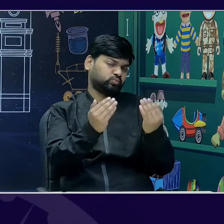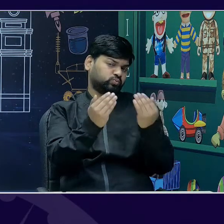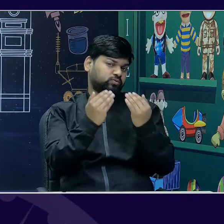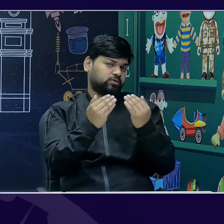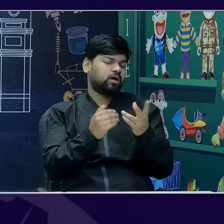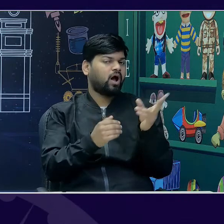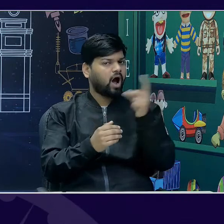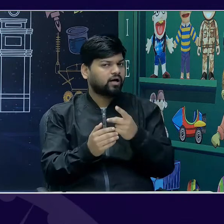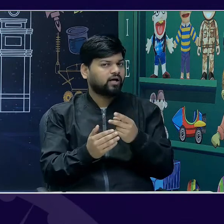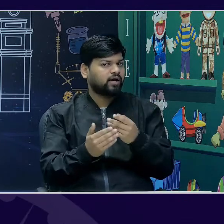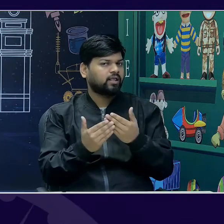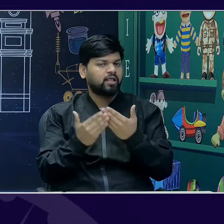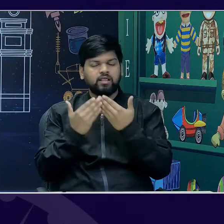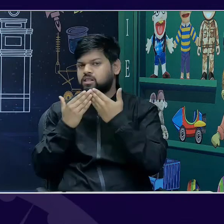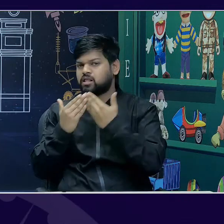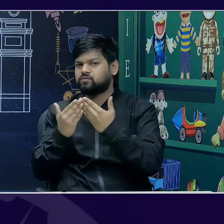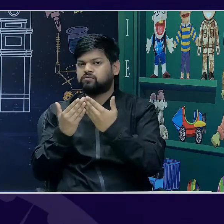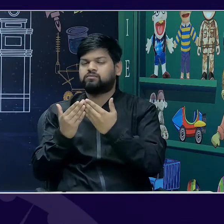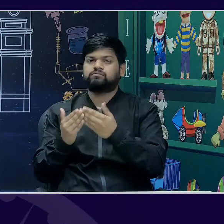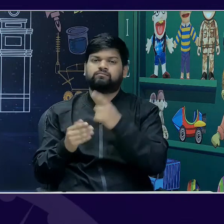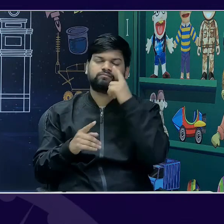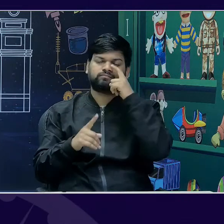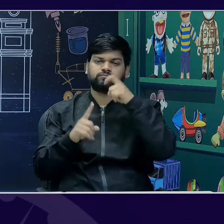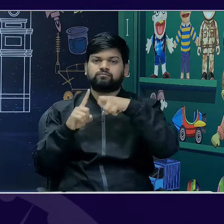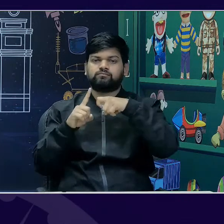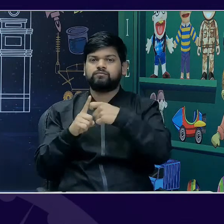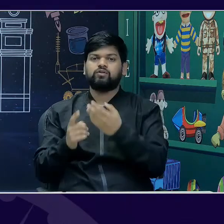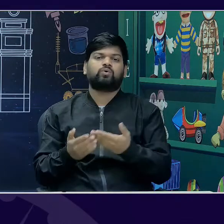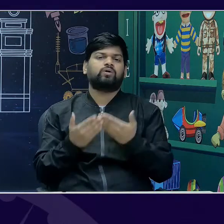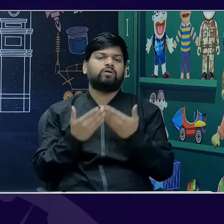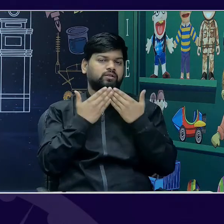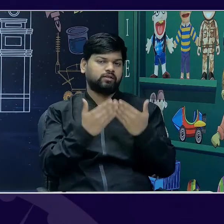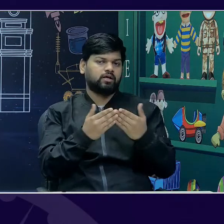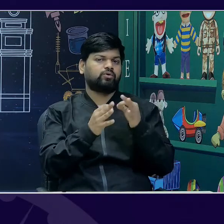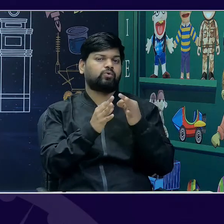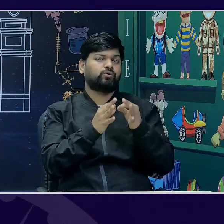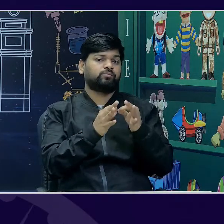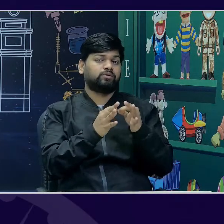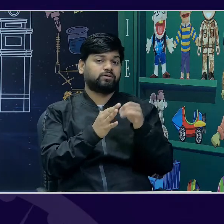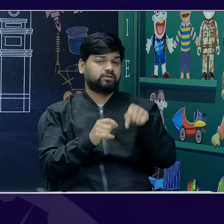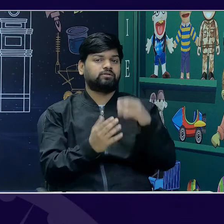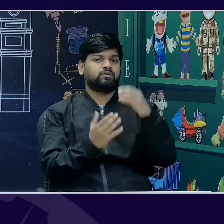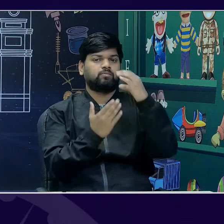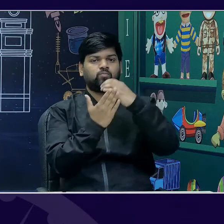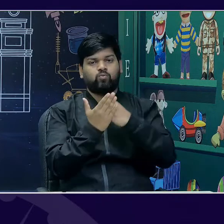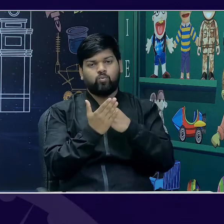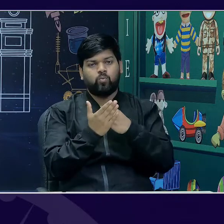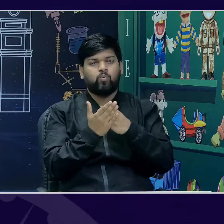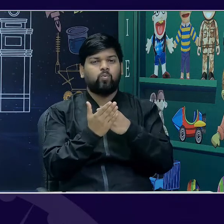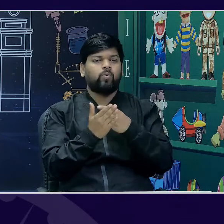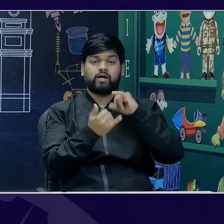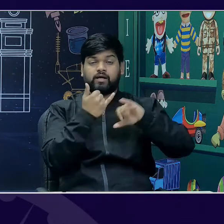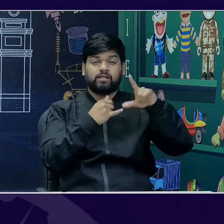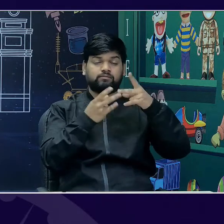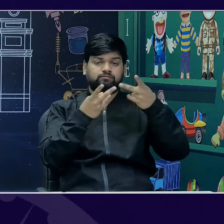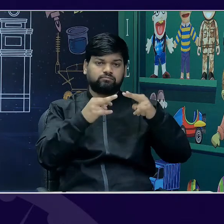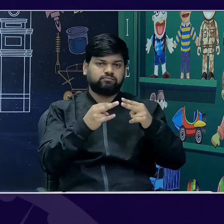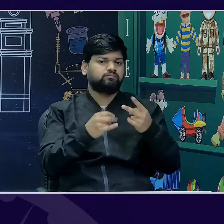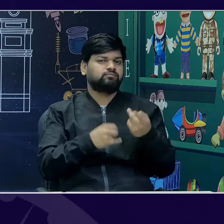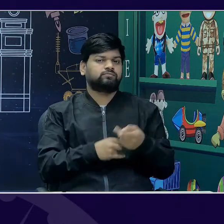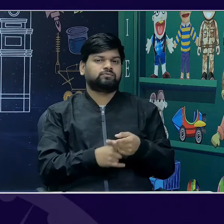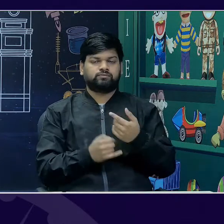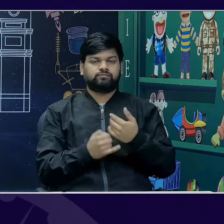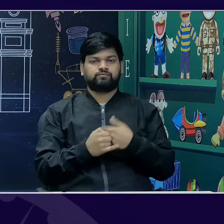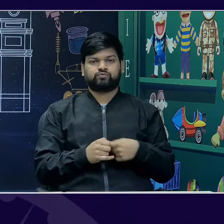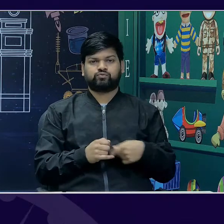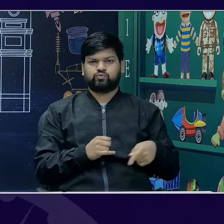ma'am for being a part of this conversation, and thanks to Nirbhay for interpreting the session for all of you. Now it's time to end this particular